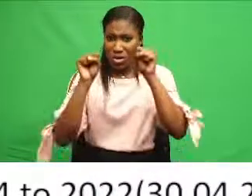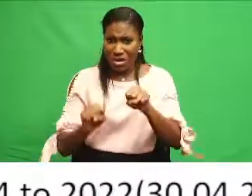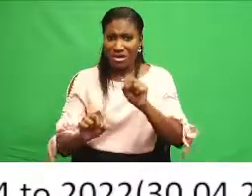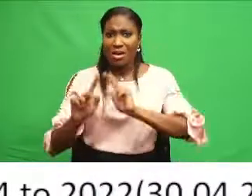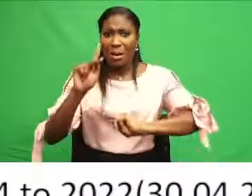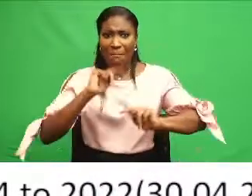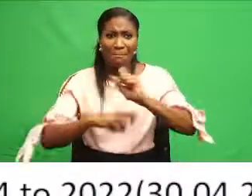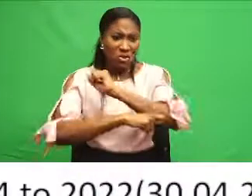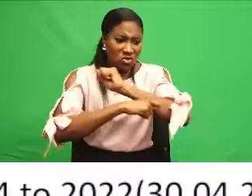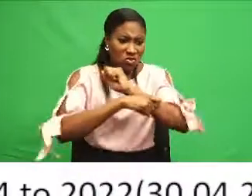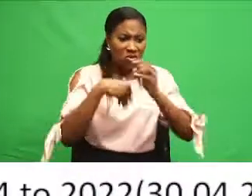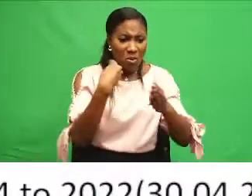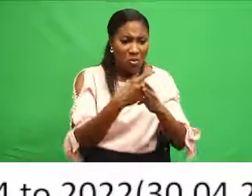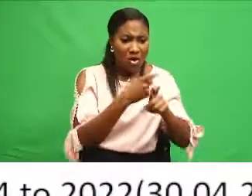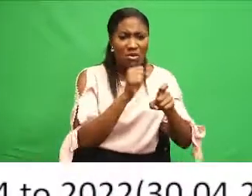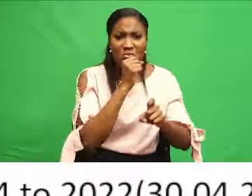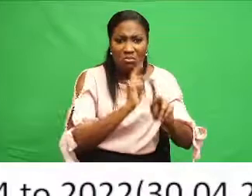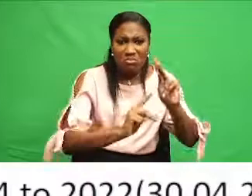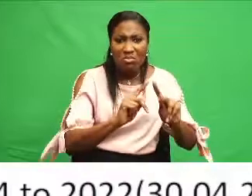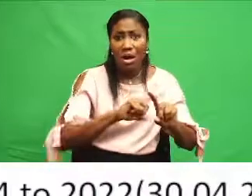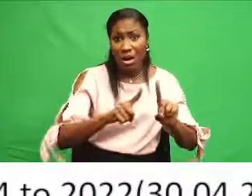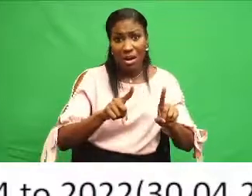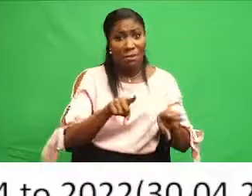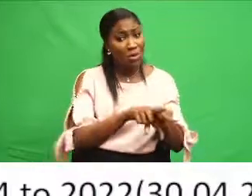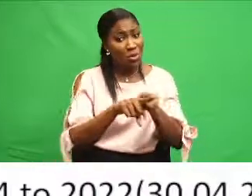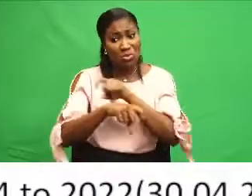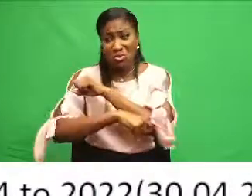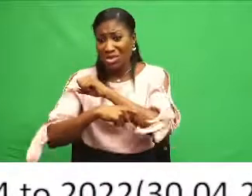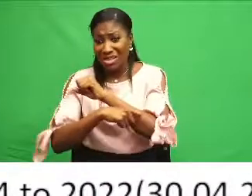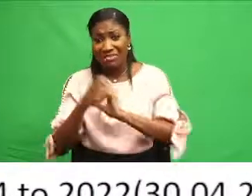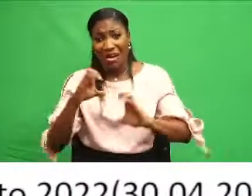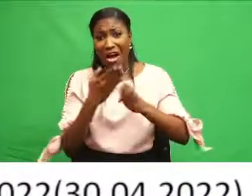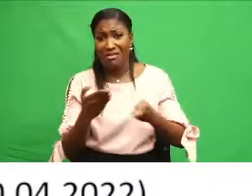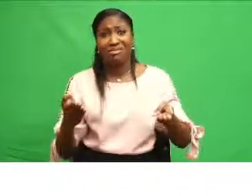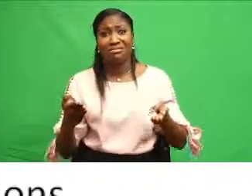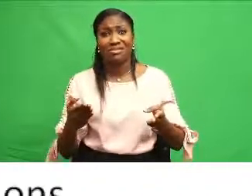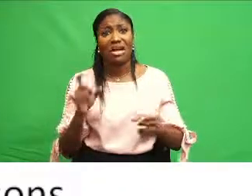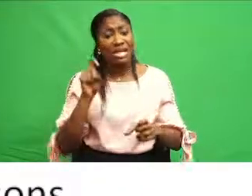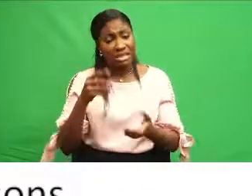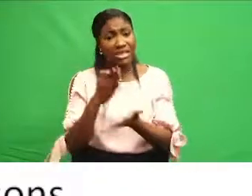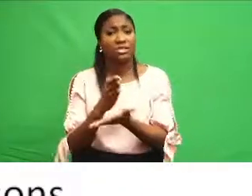we really, really need to put a stop to. And again, I thank you for joining us to learn how to avoid it.